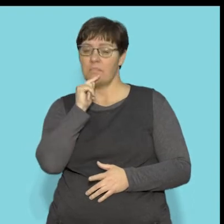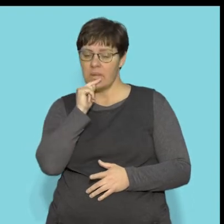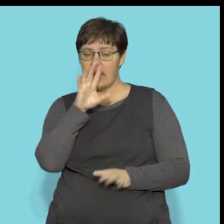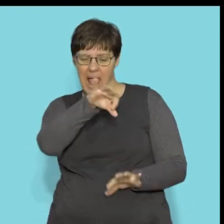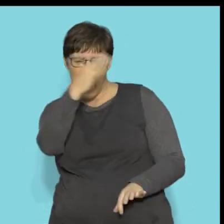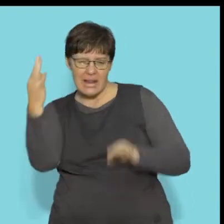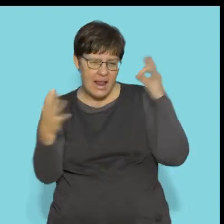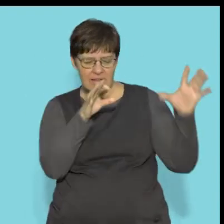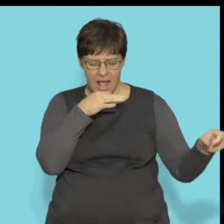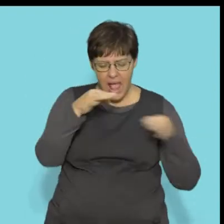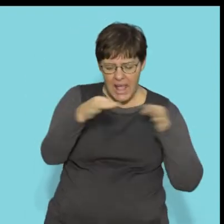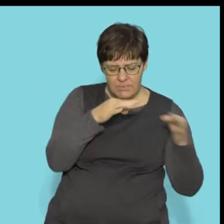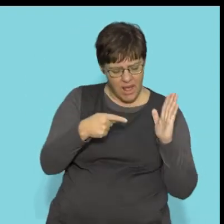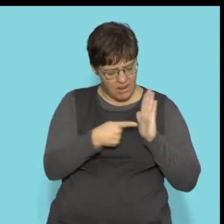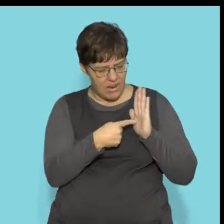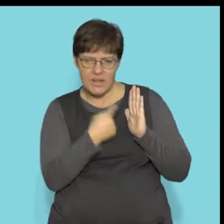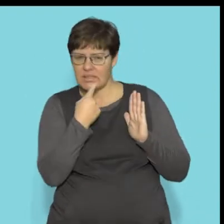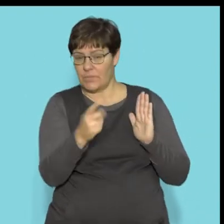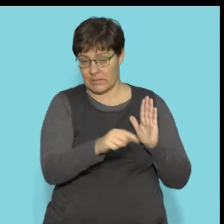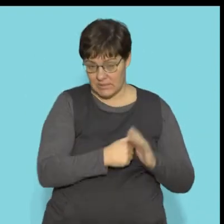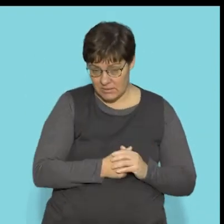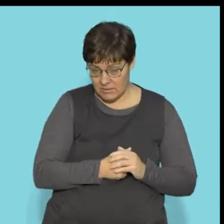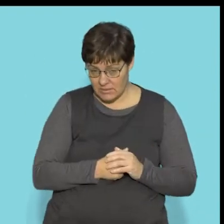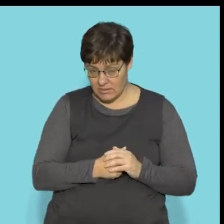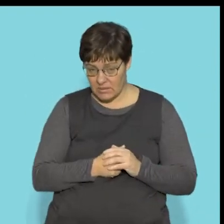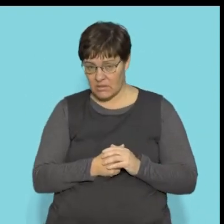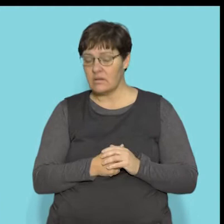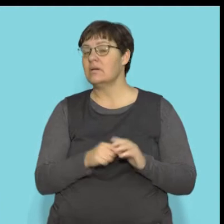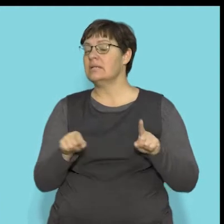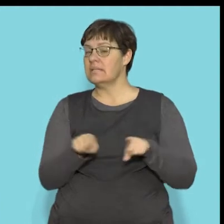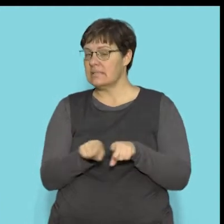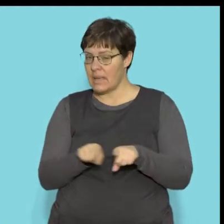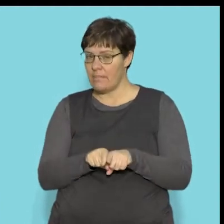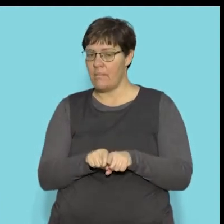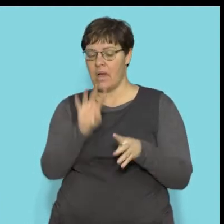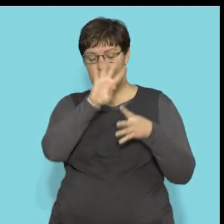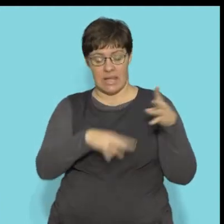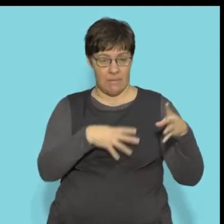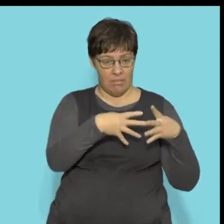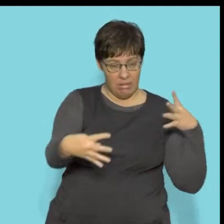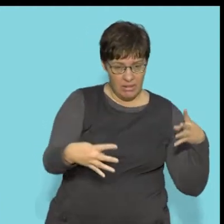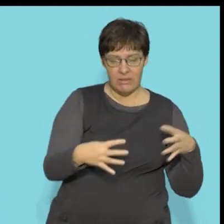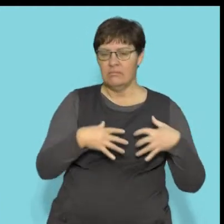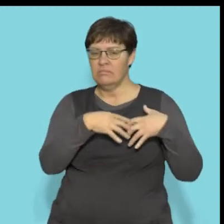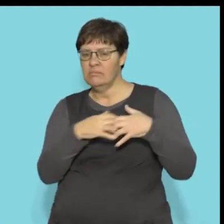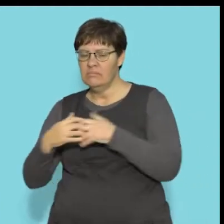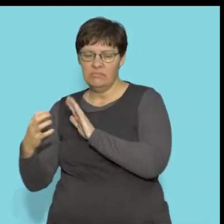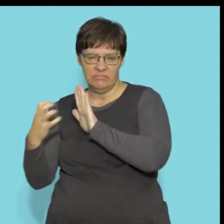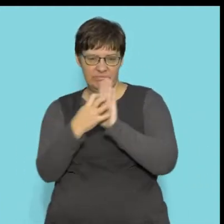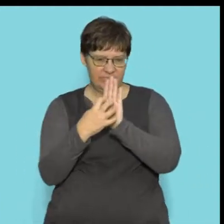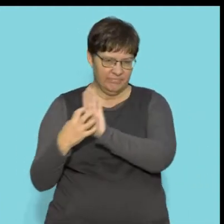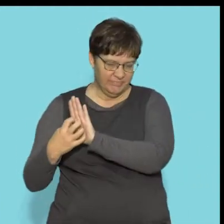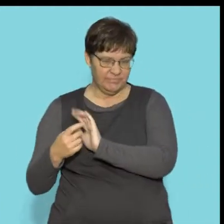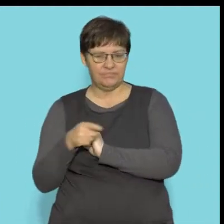and explain data, and very important, drawing tables and the different kinds of